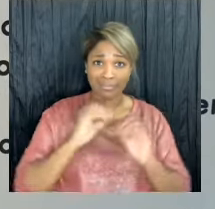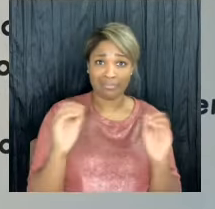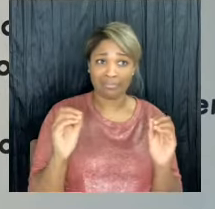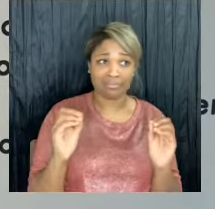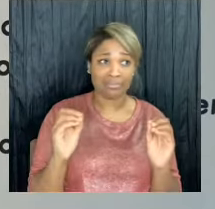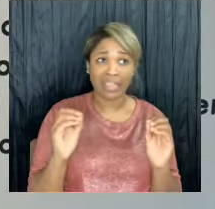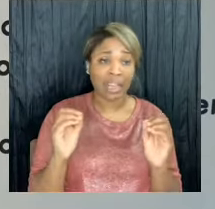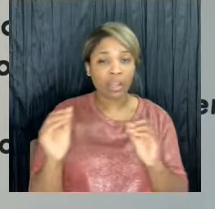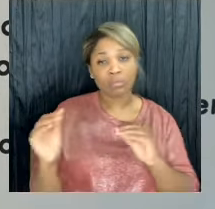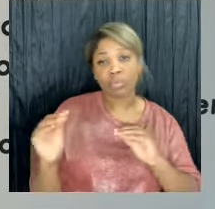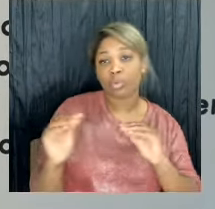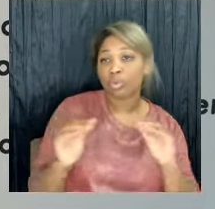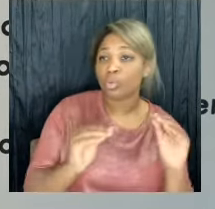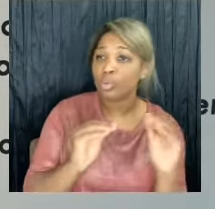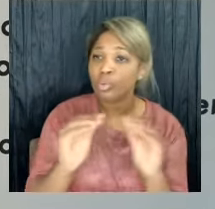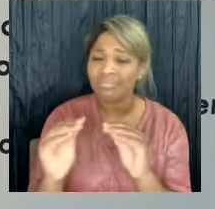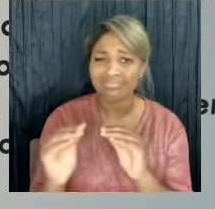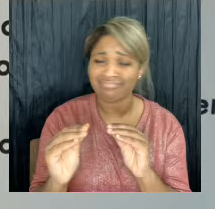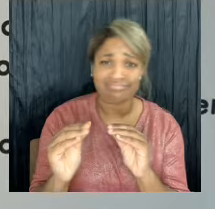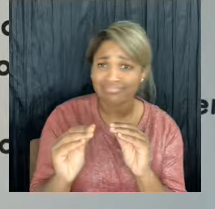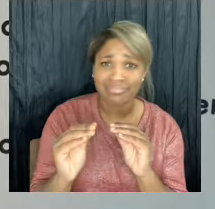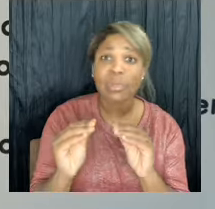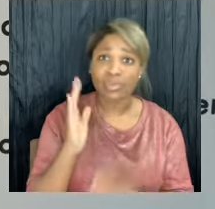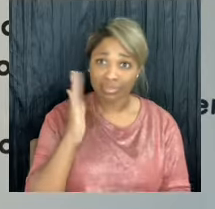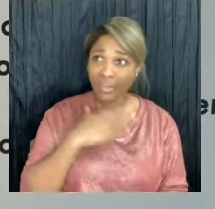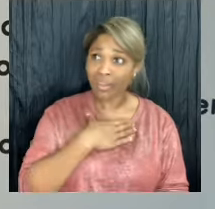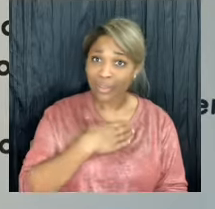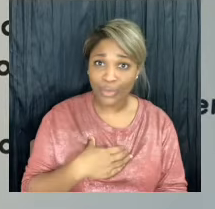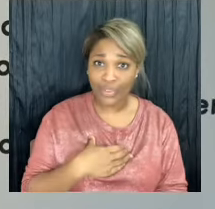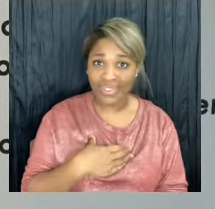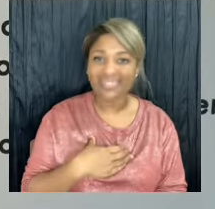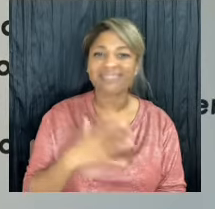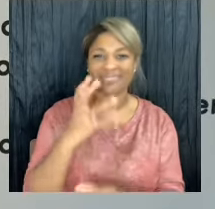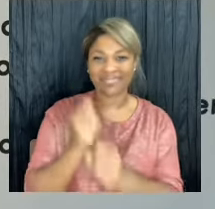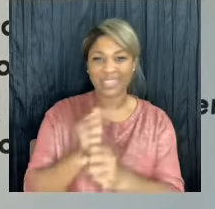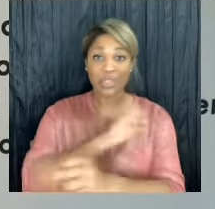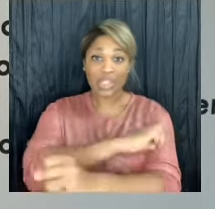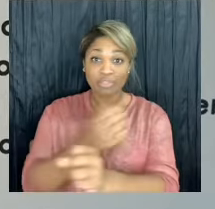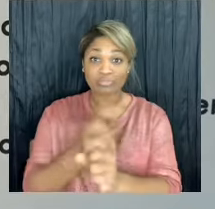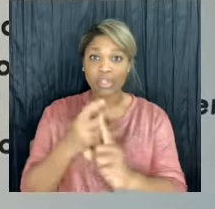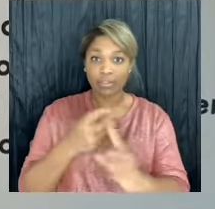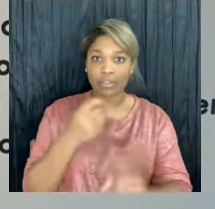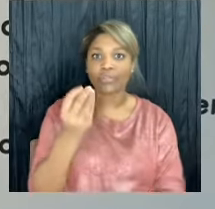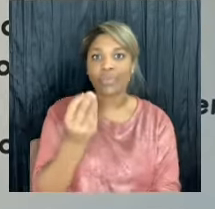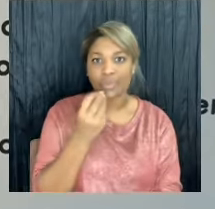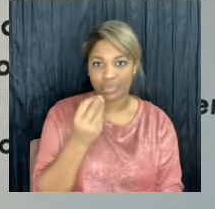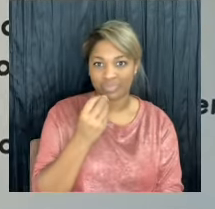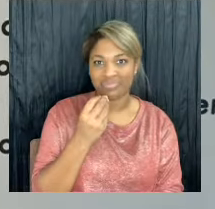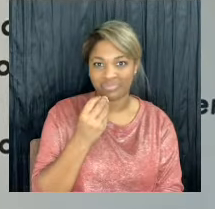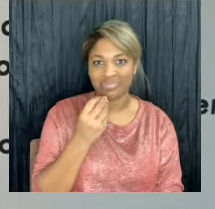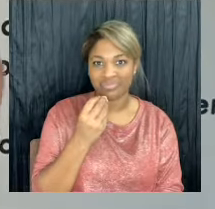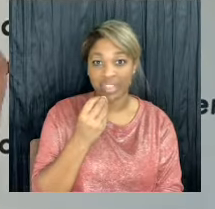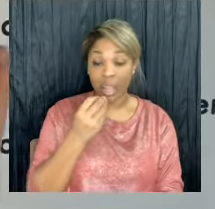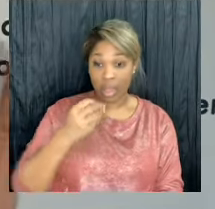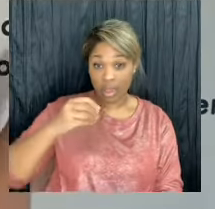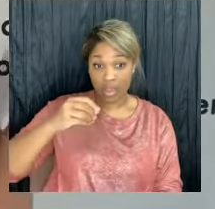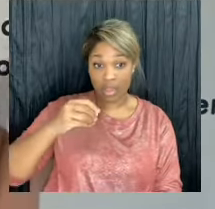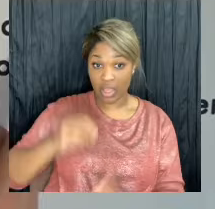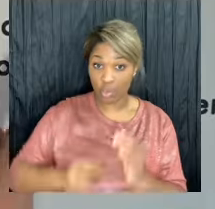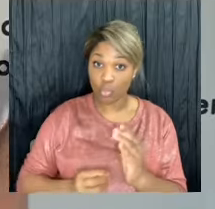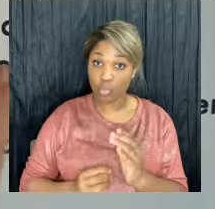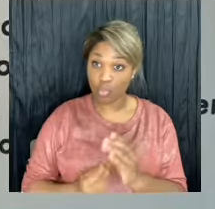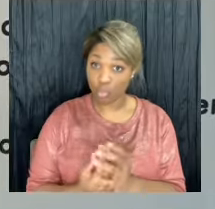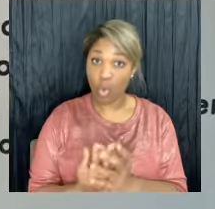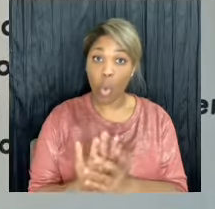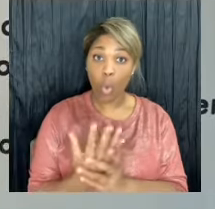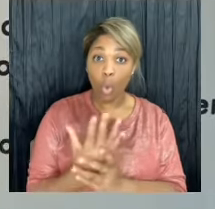feel like moving around. They would be very hungry. So they get energy from the food that they eat. They grow and they